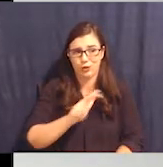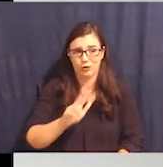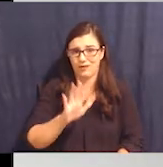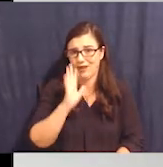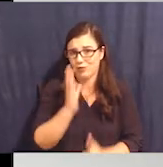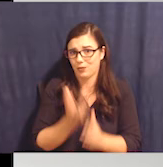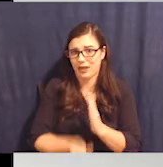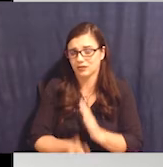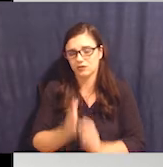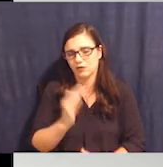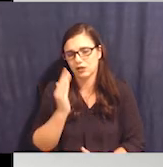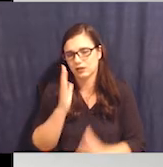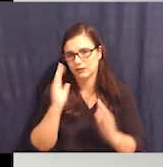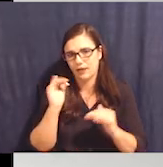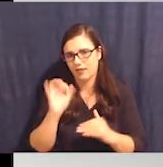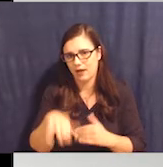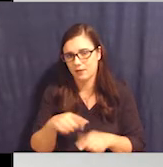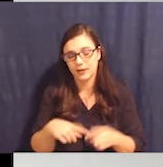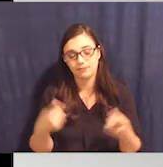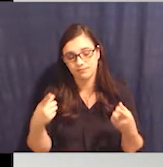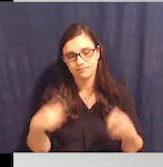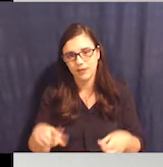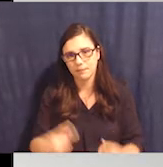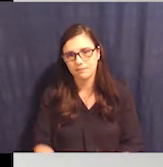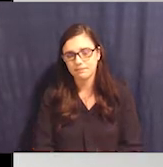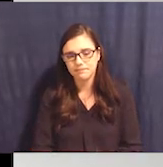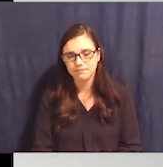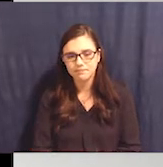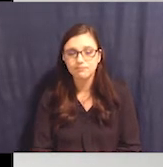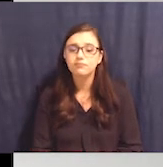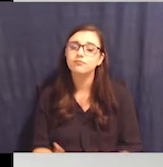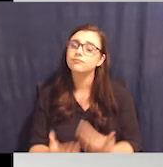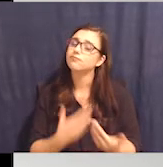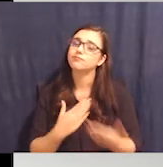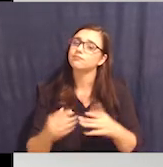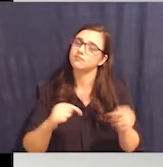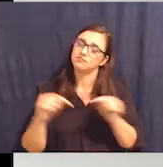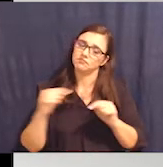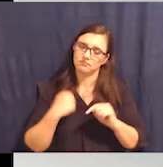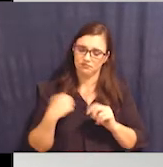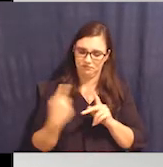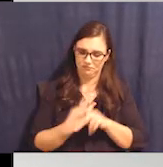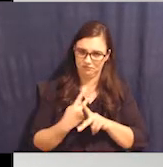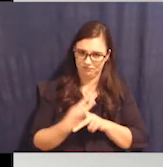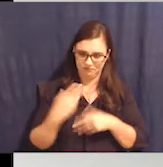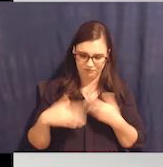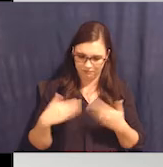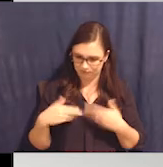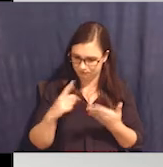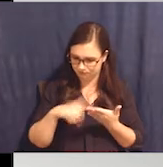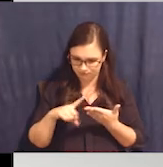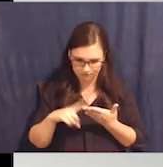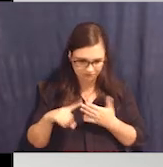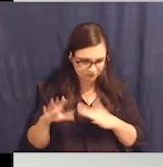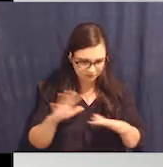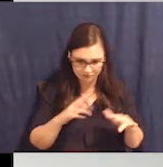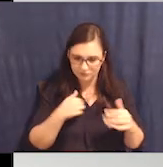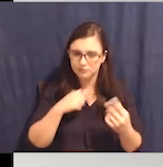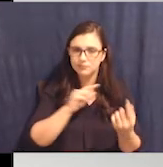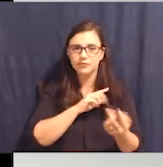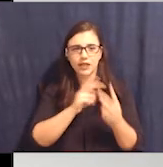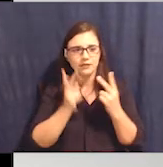young person of 35 is going to pass, but it happens. So anyway, going back to what I found out. When